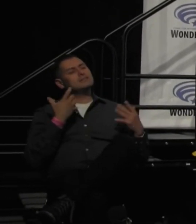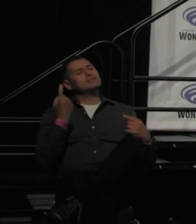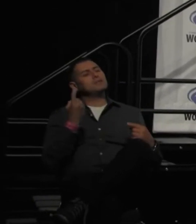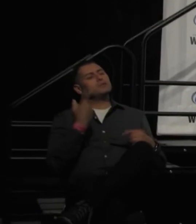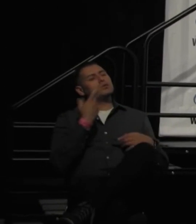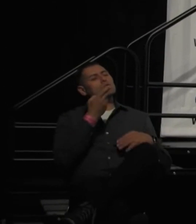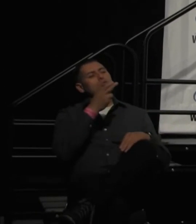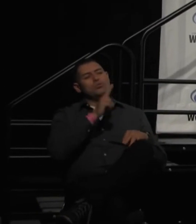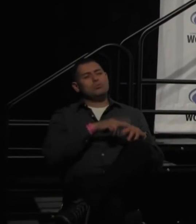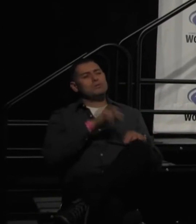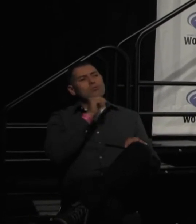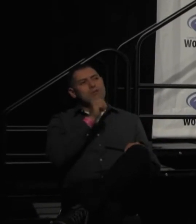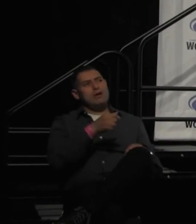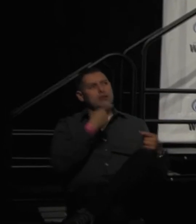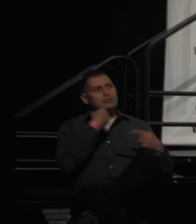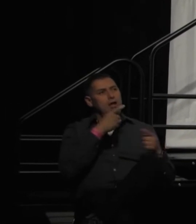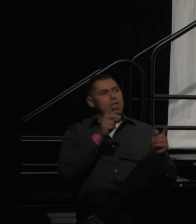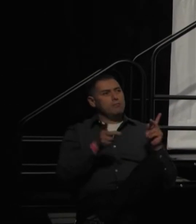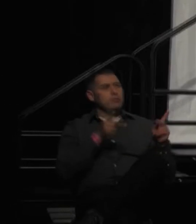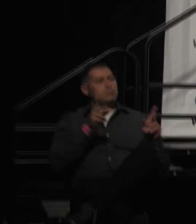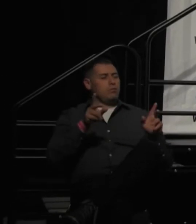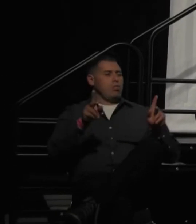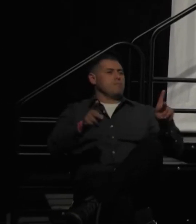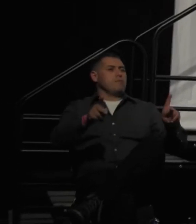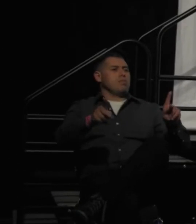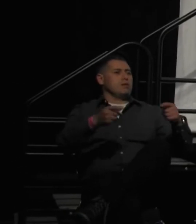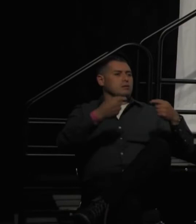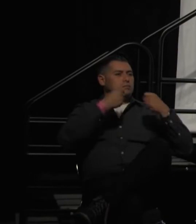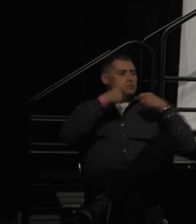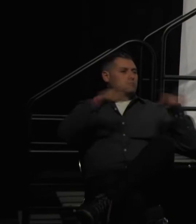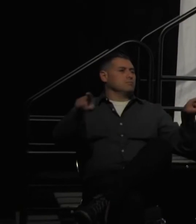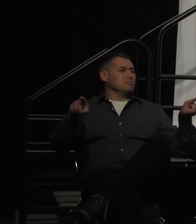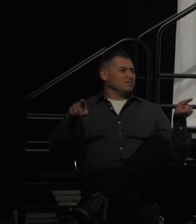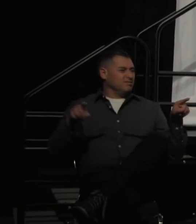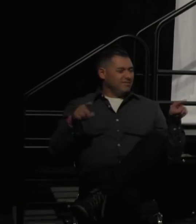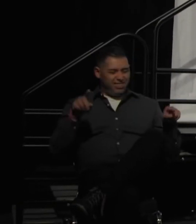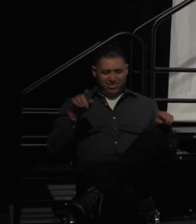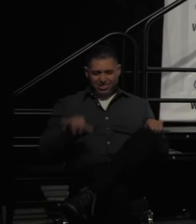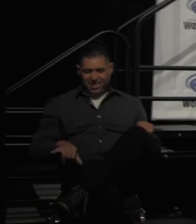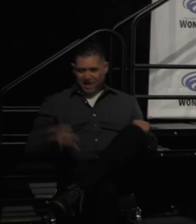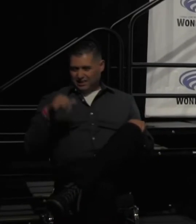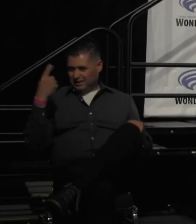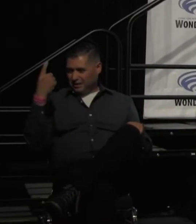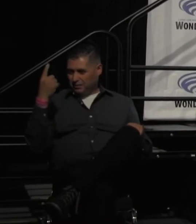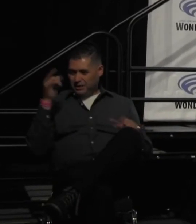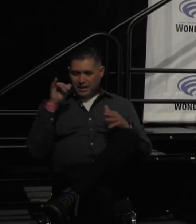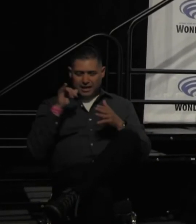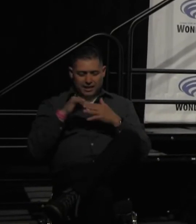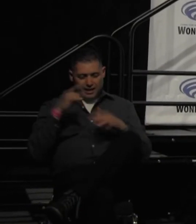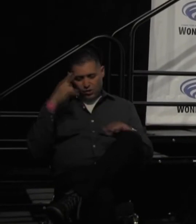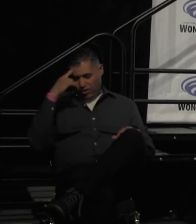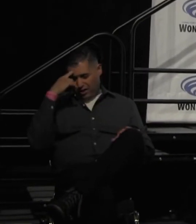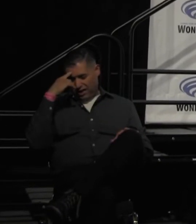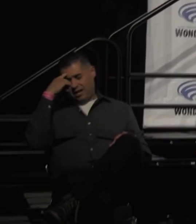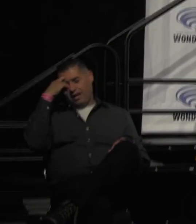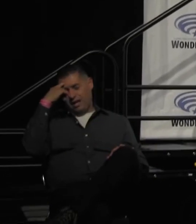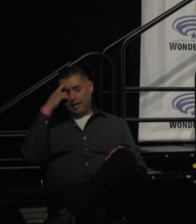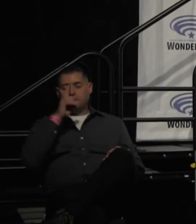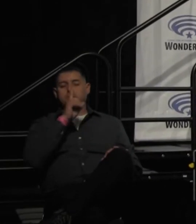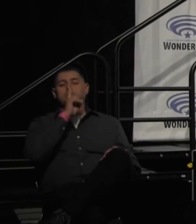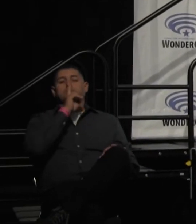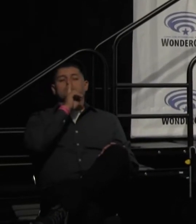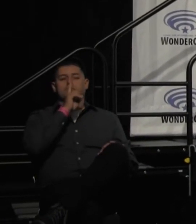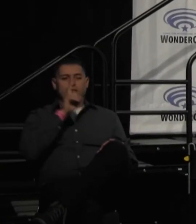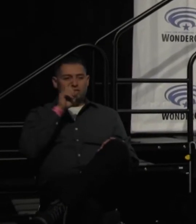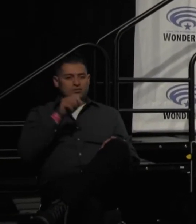that you normally wouldn't tell people in public. That thing that just lit across your mind right there. You said, I shouldn't say that.